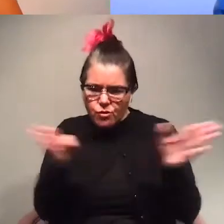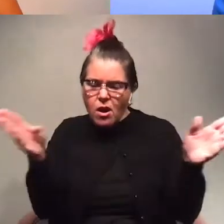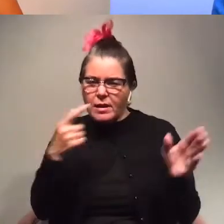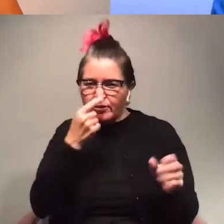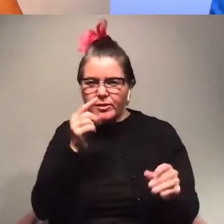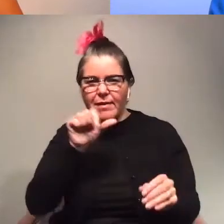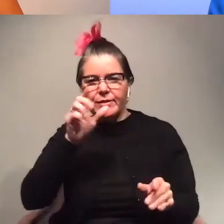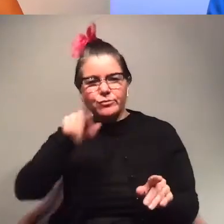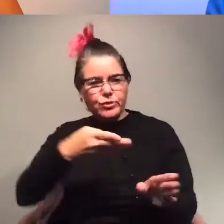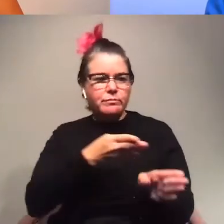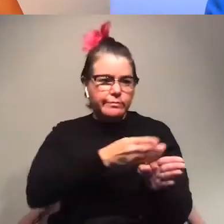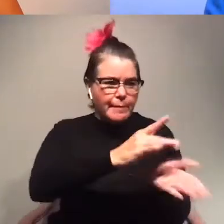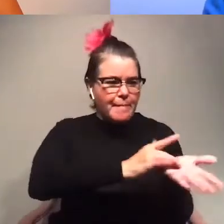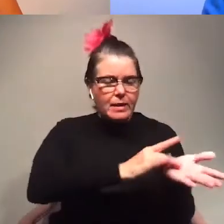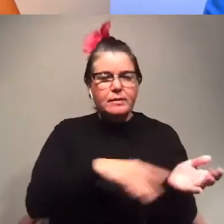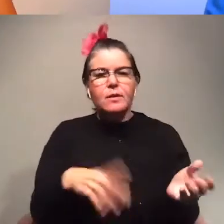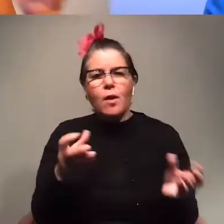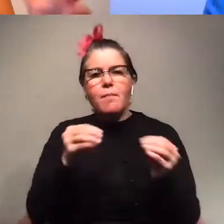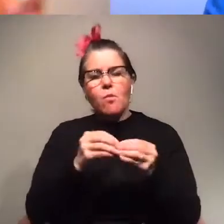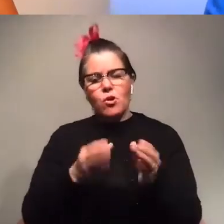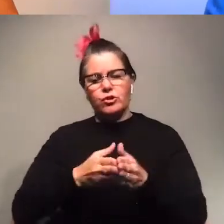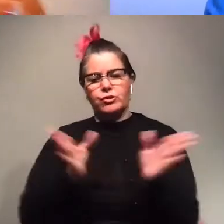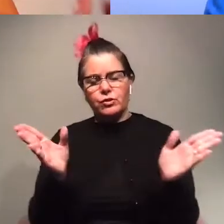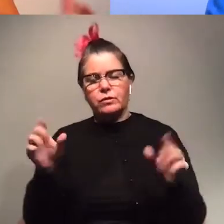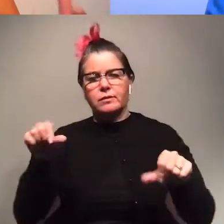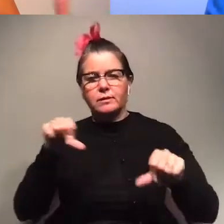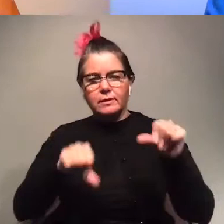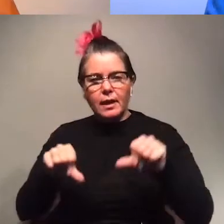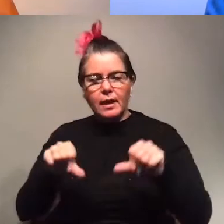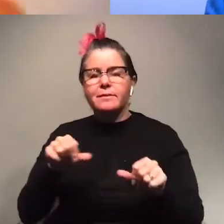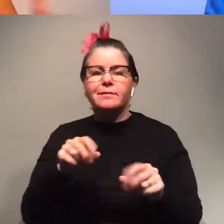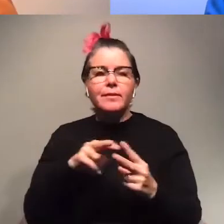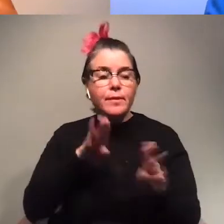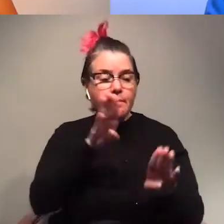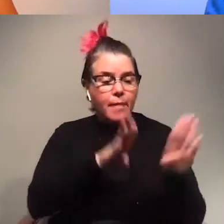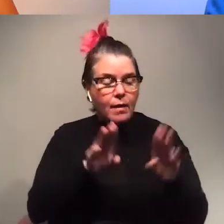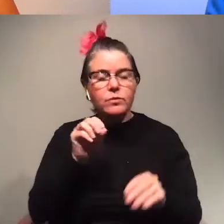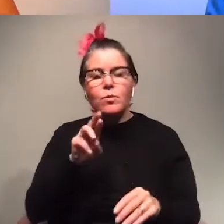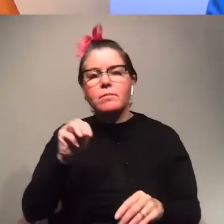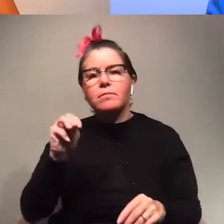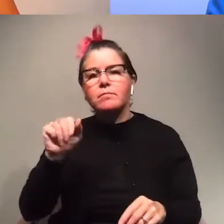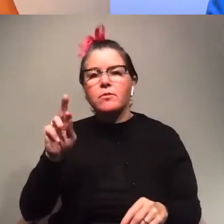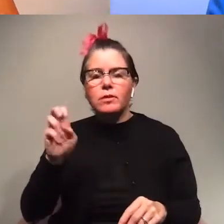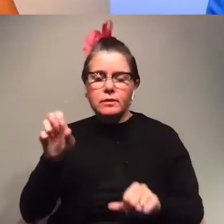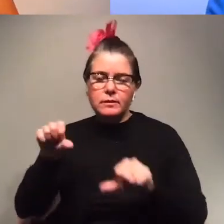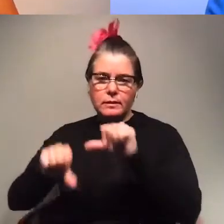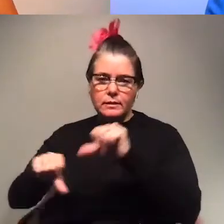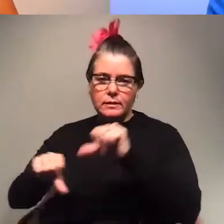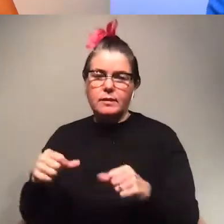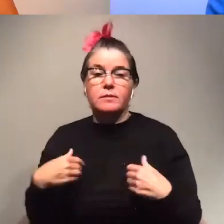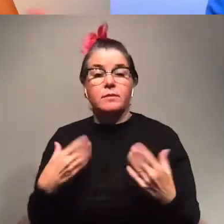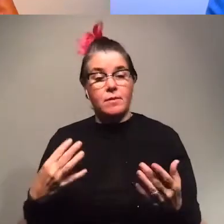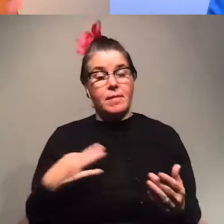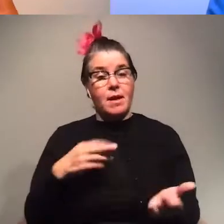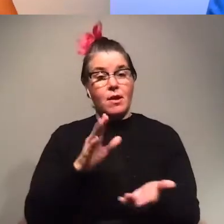medicine, and I wanted to go into just kind of more general like science, like either biology or marine science. And when I was applying to